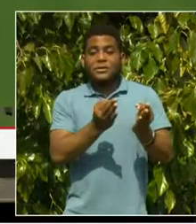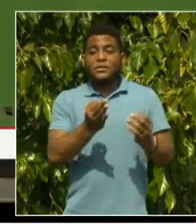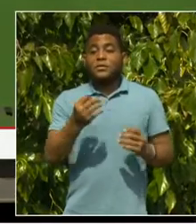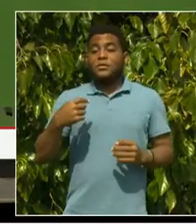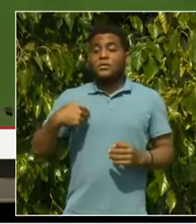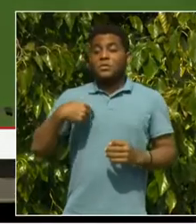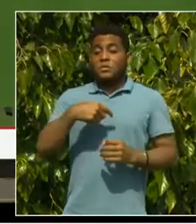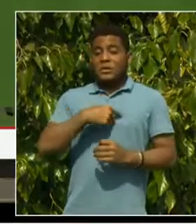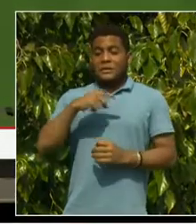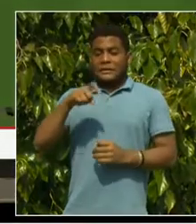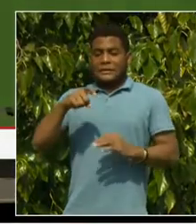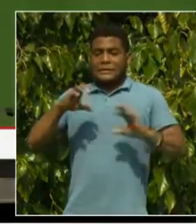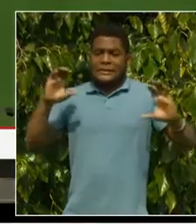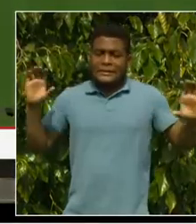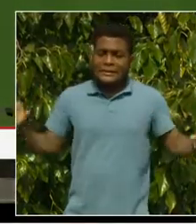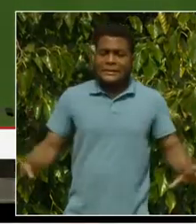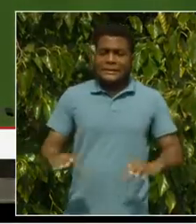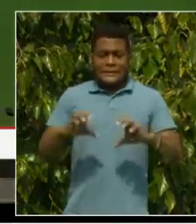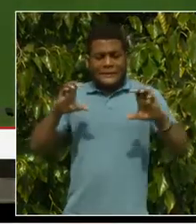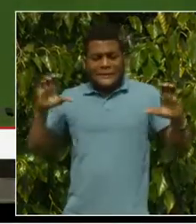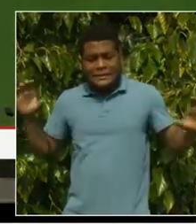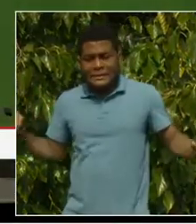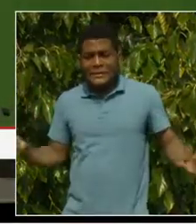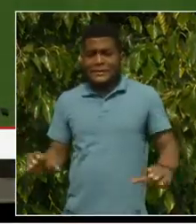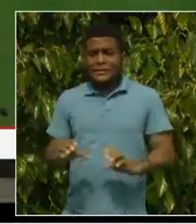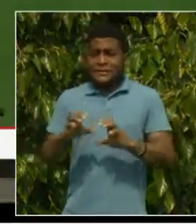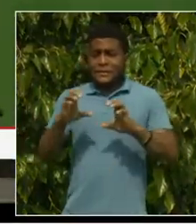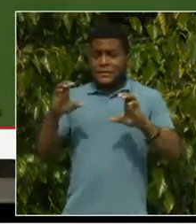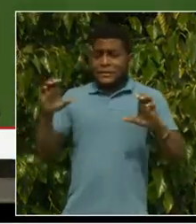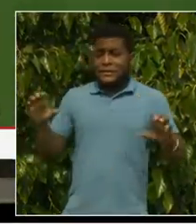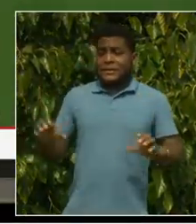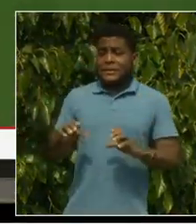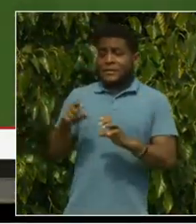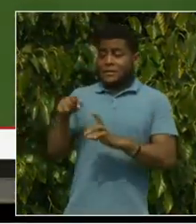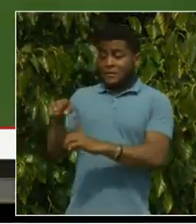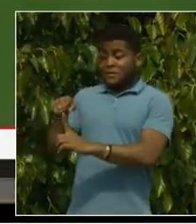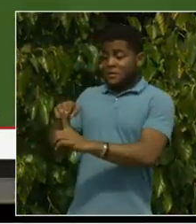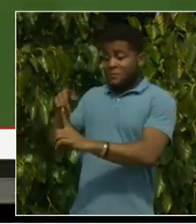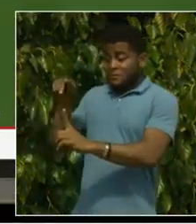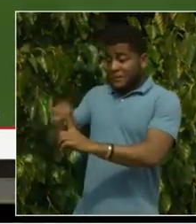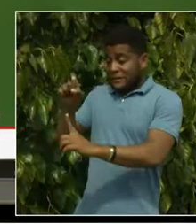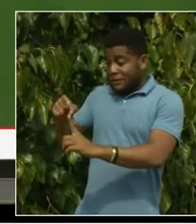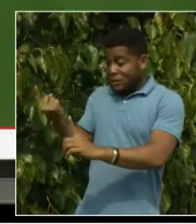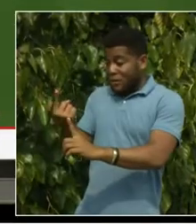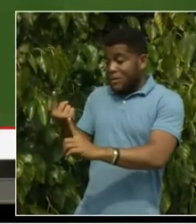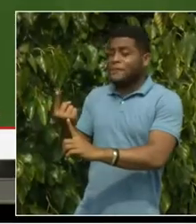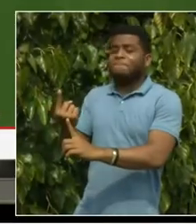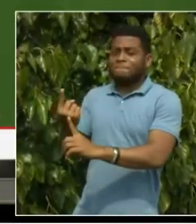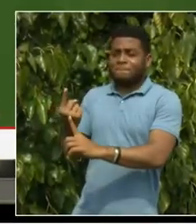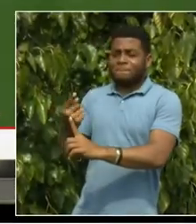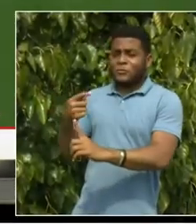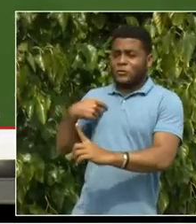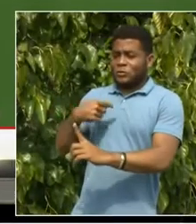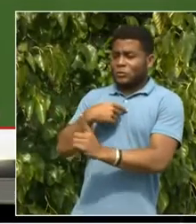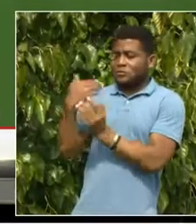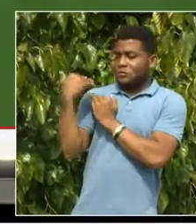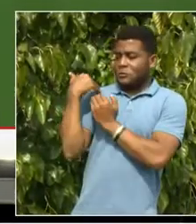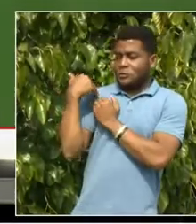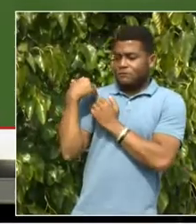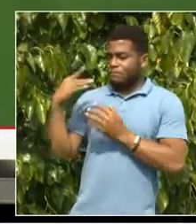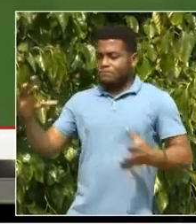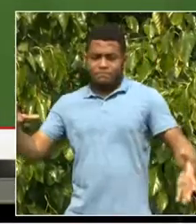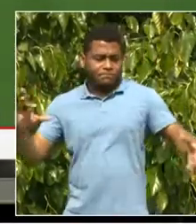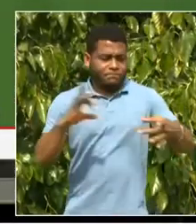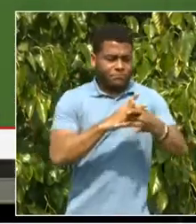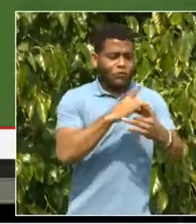connect community members to these resources. Today we have heard from our mayor, Muriel